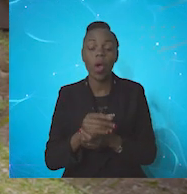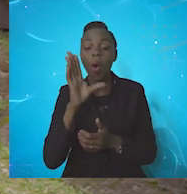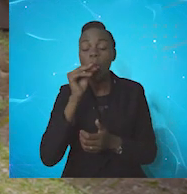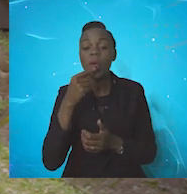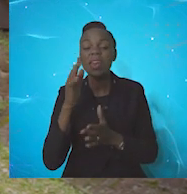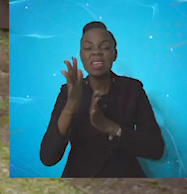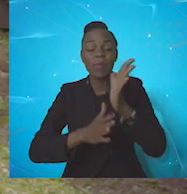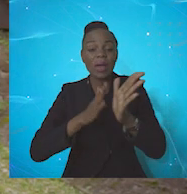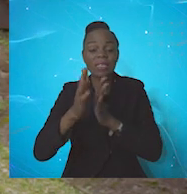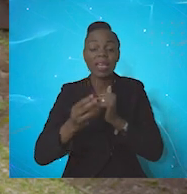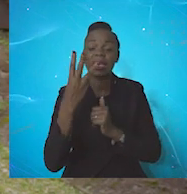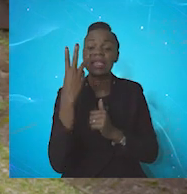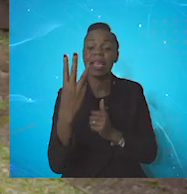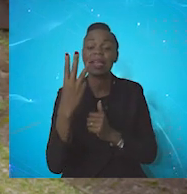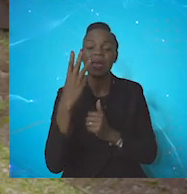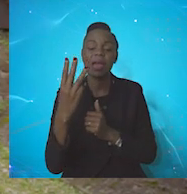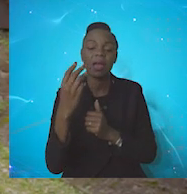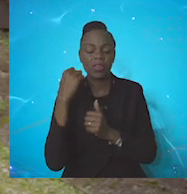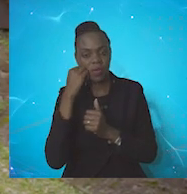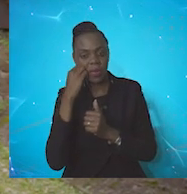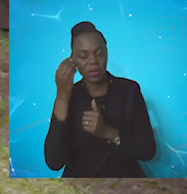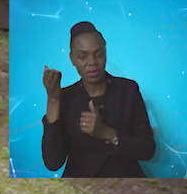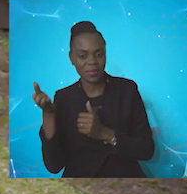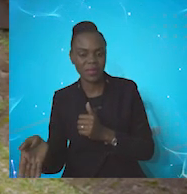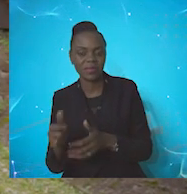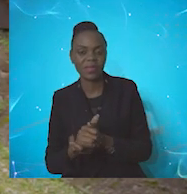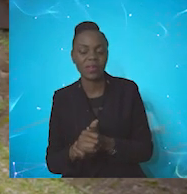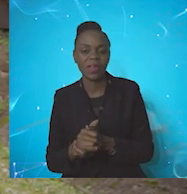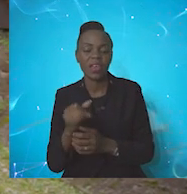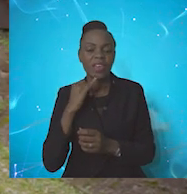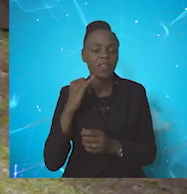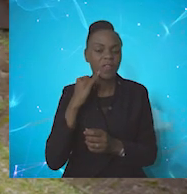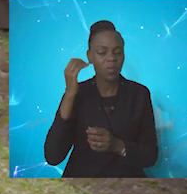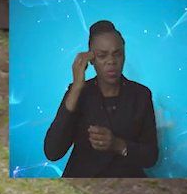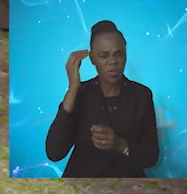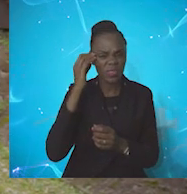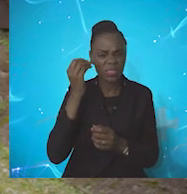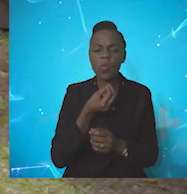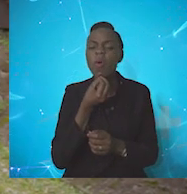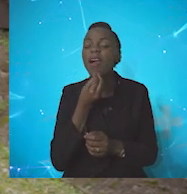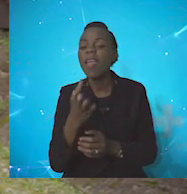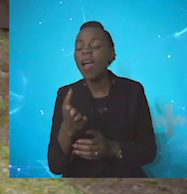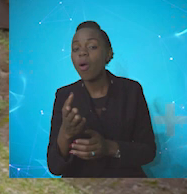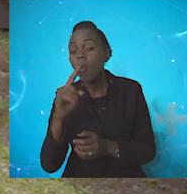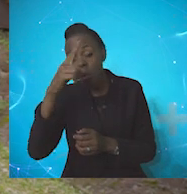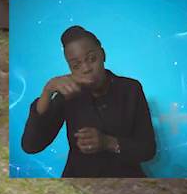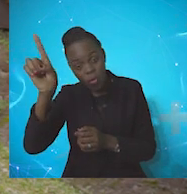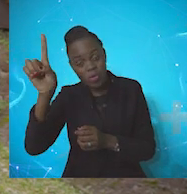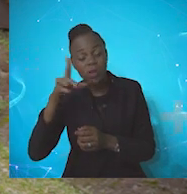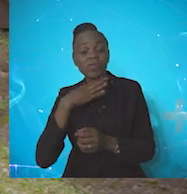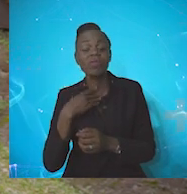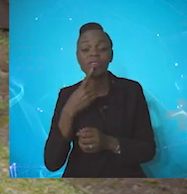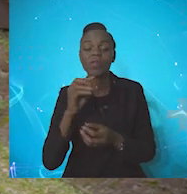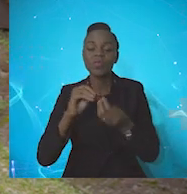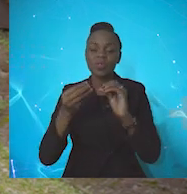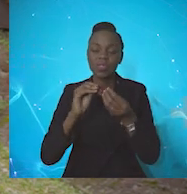za cryptococcal meningitis. Ngati inuyo mukudziwa ndithu ya nkololondola kufunso limeneli chimene kufunika kuti inuyo muchite ndikutuza